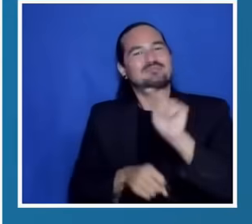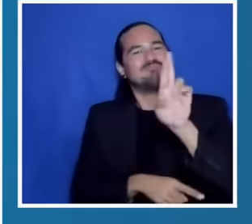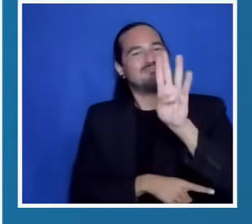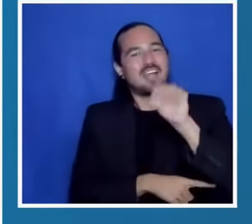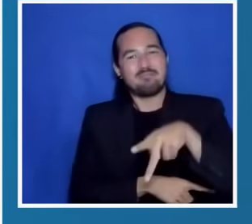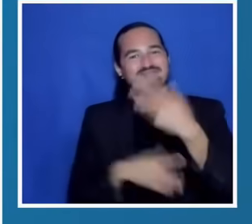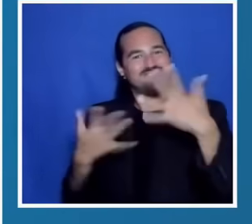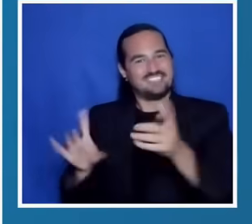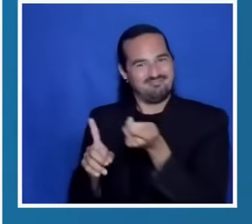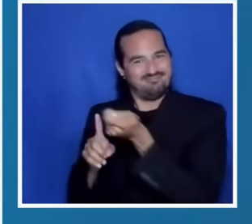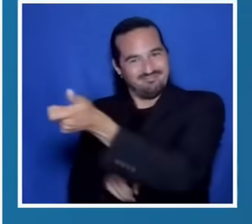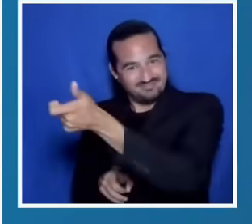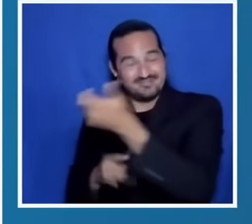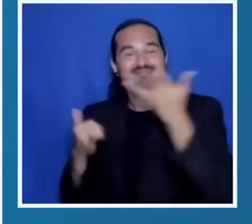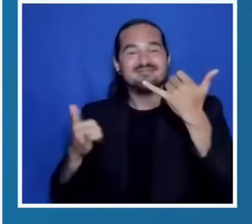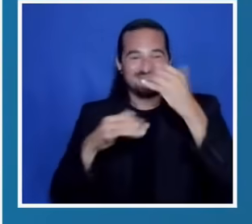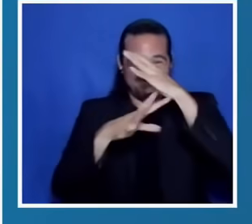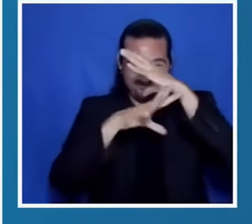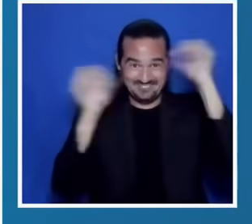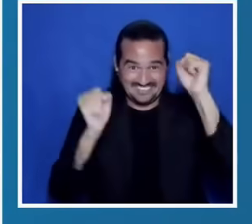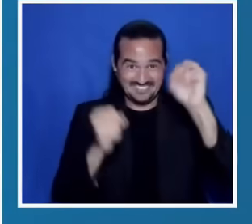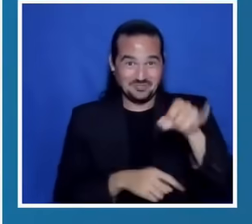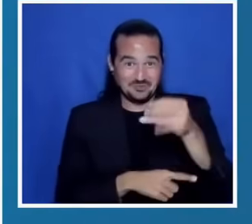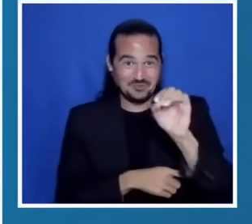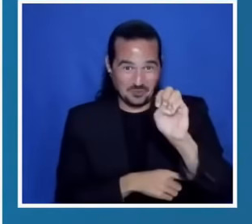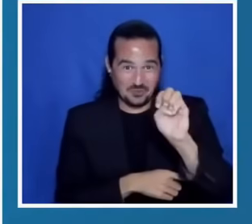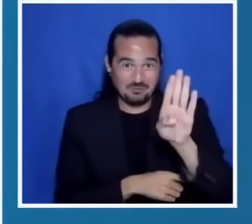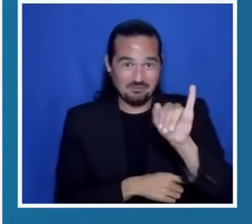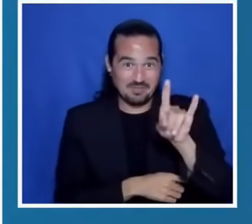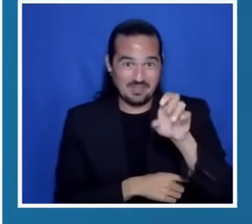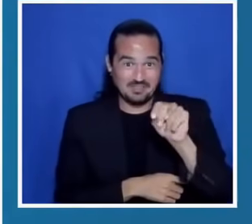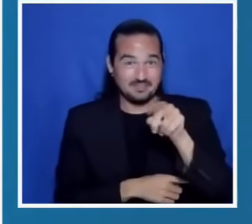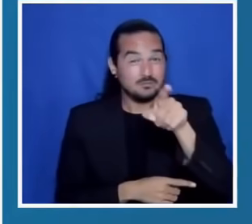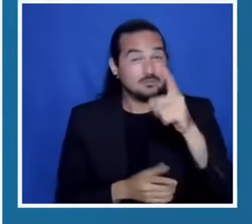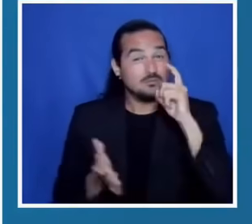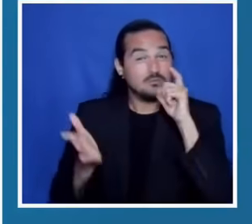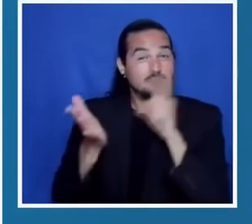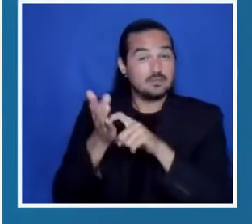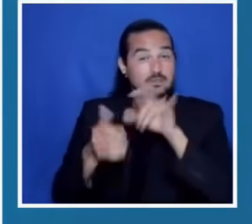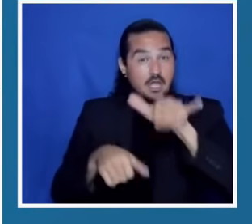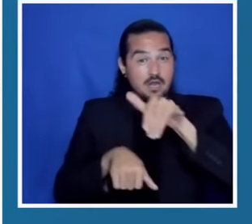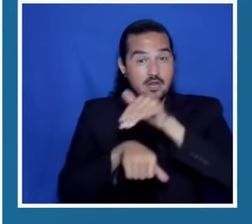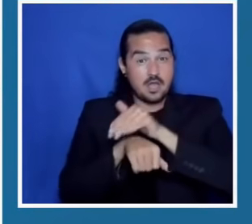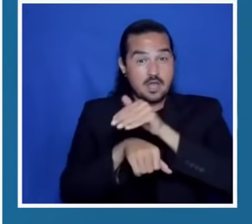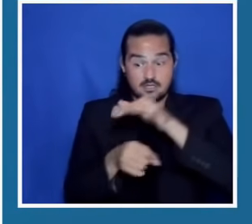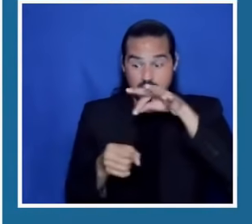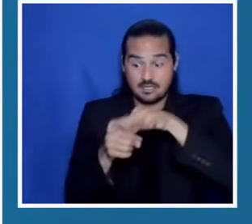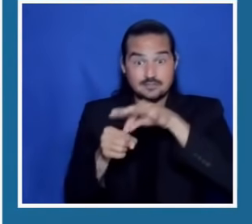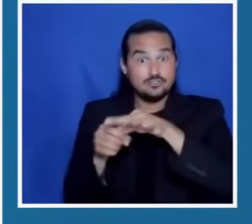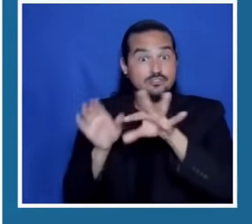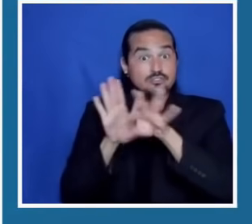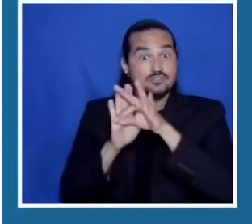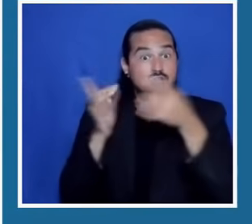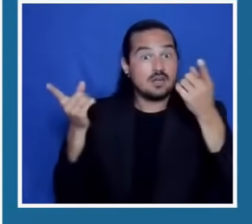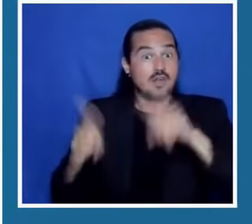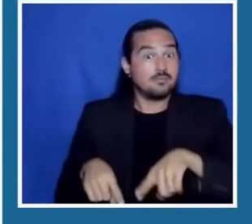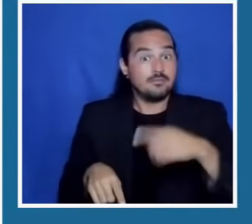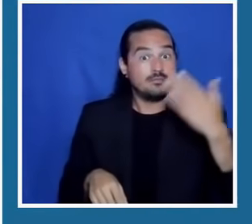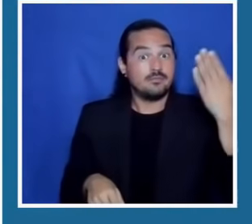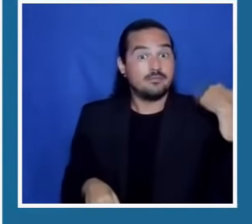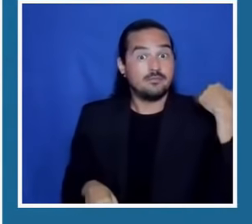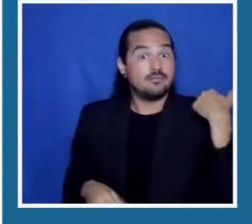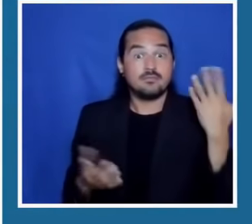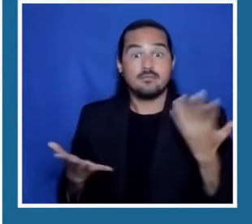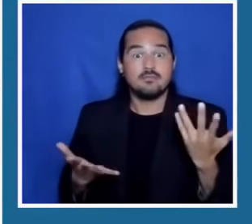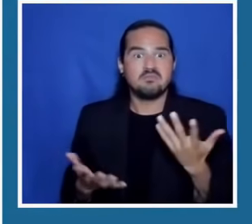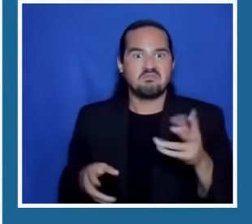But you saw what happened. You saw what had happened on election night, the big lie. You saw what happened a few months later,